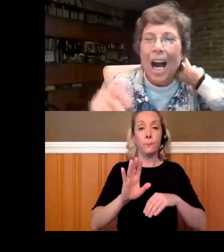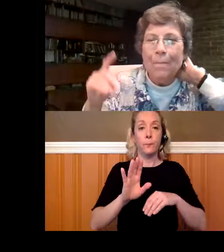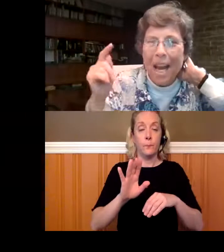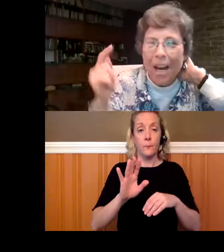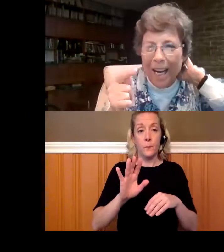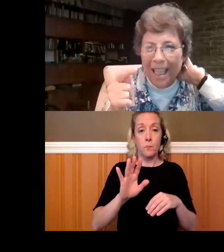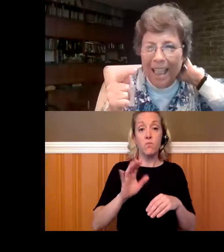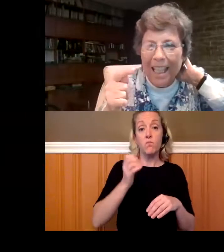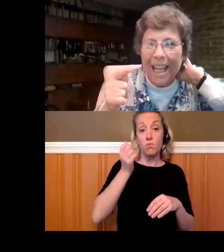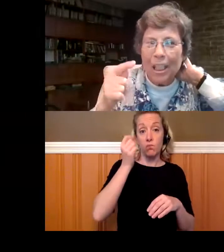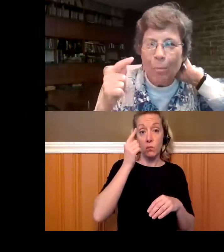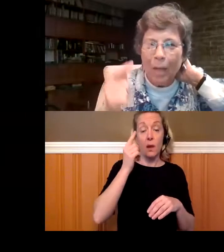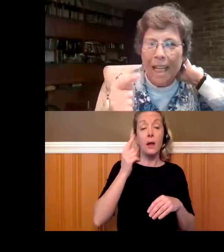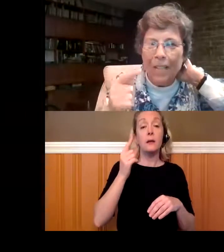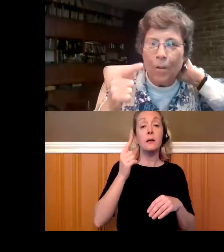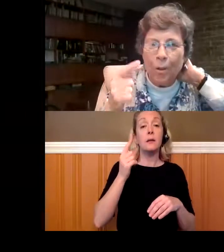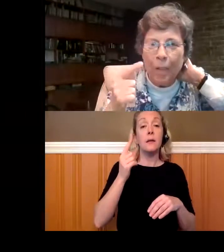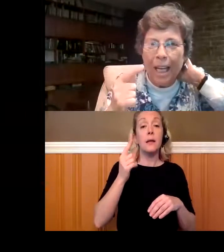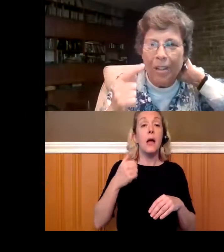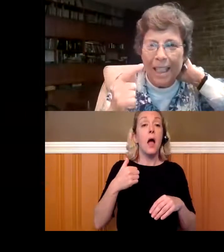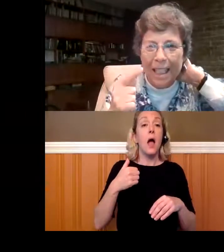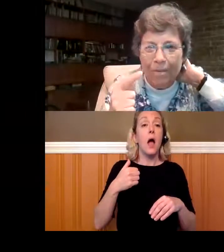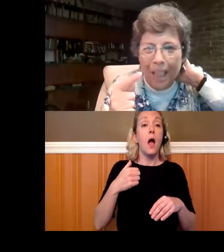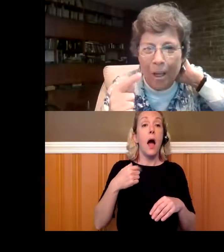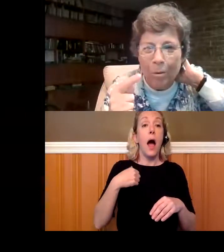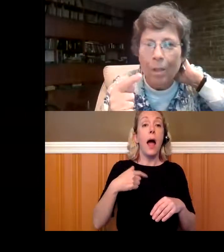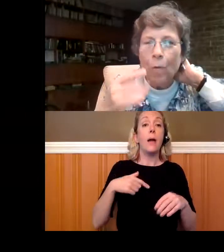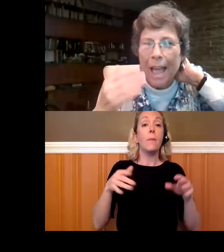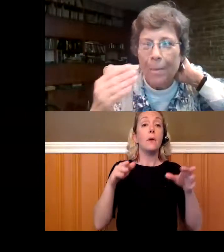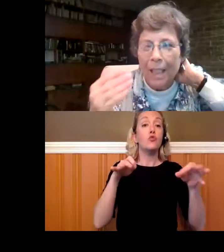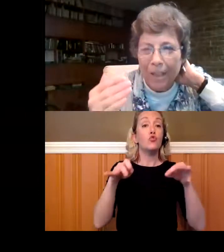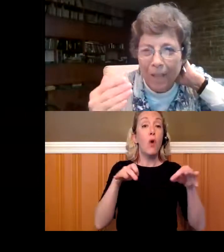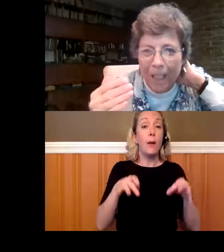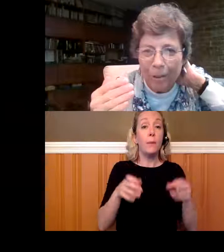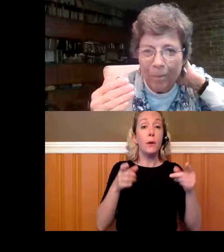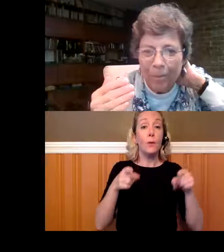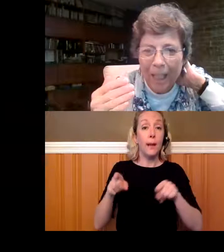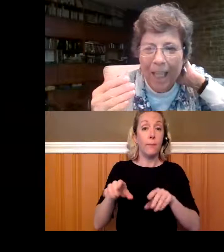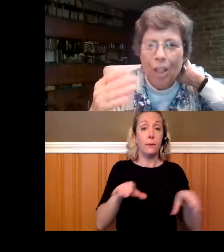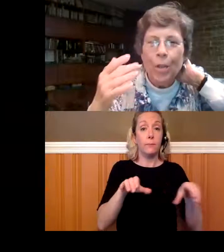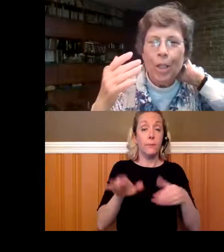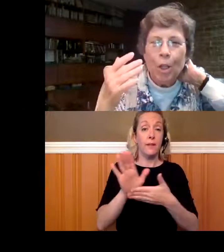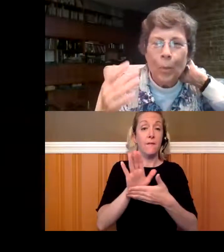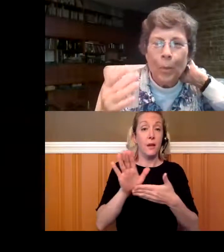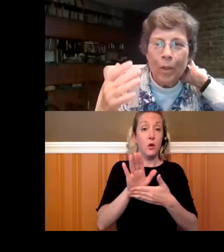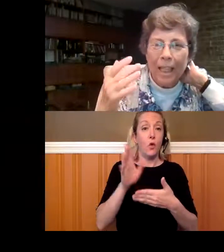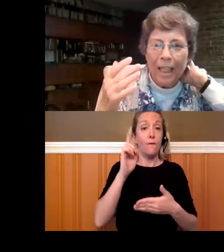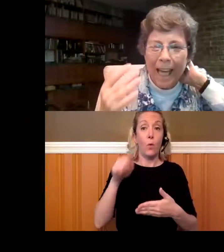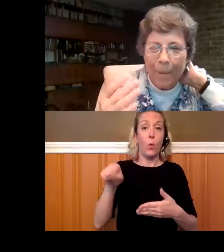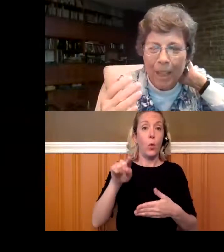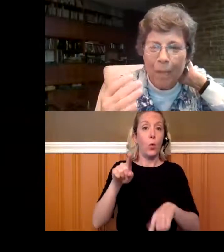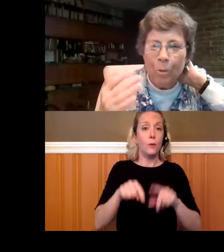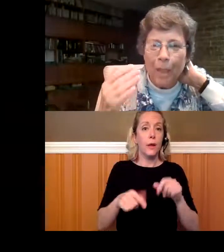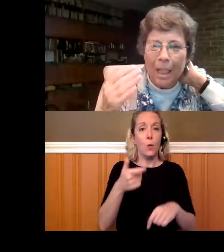narrating and explaining for those who cannot see the video what's happening in the video. So the interpreter and the captioning will be